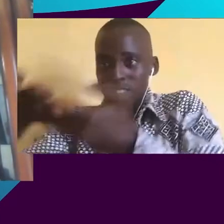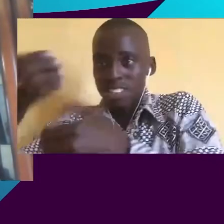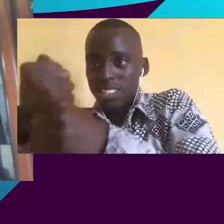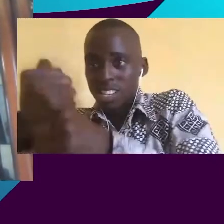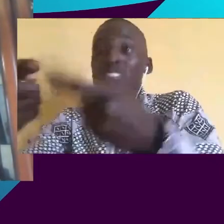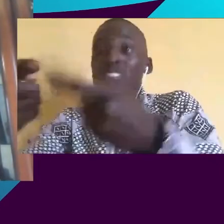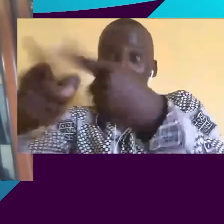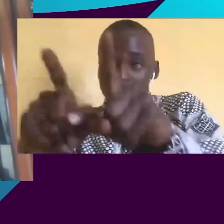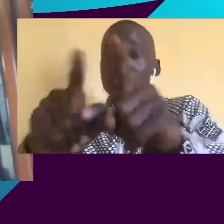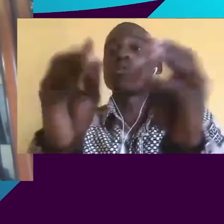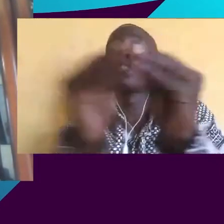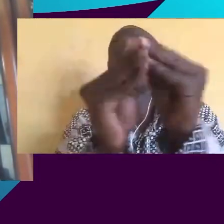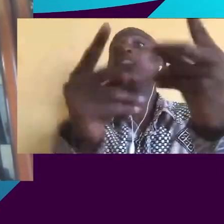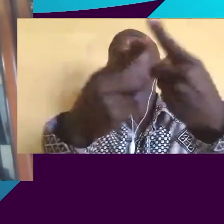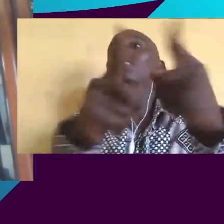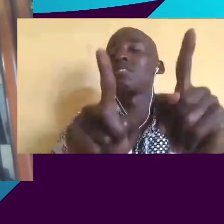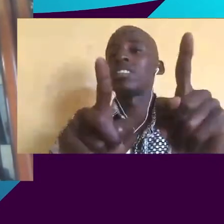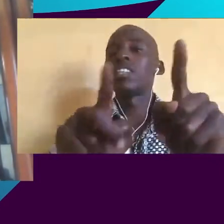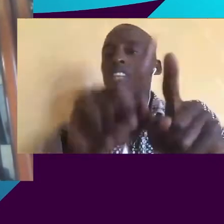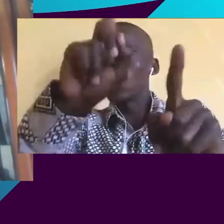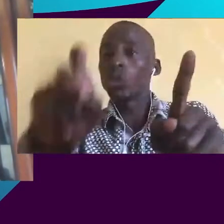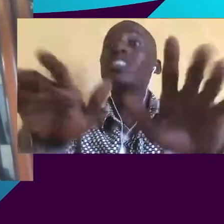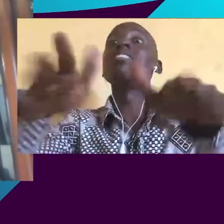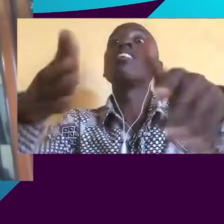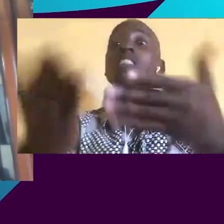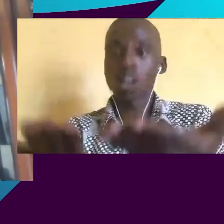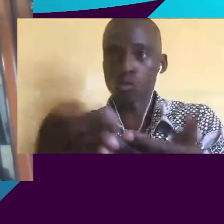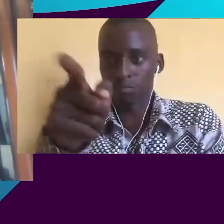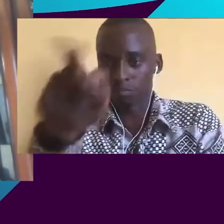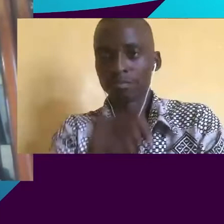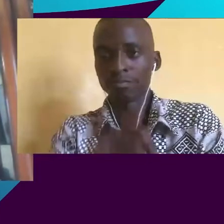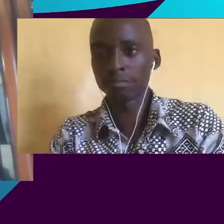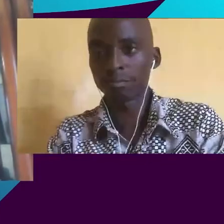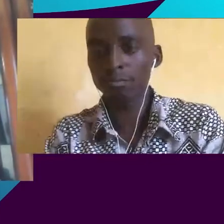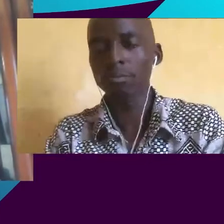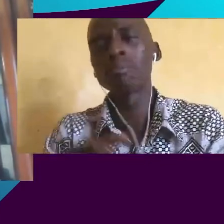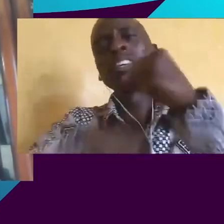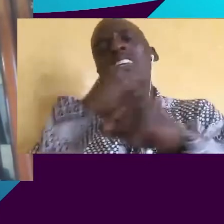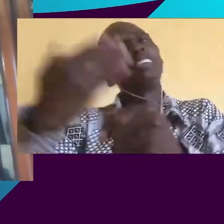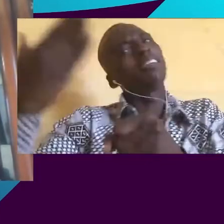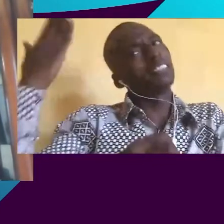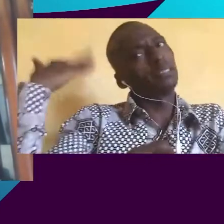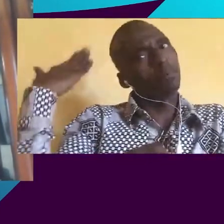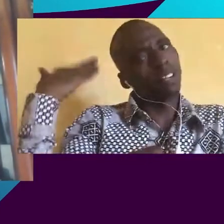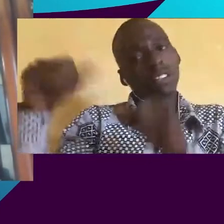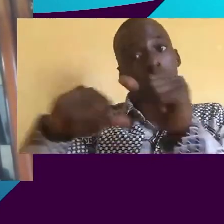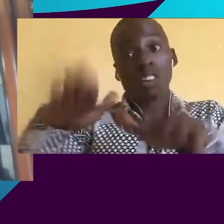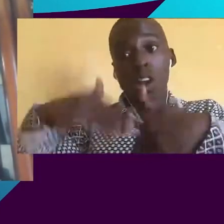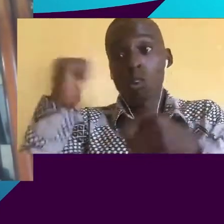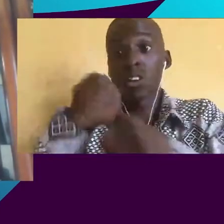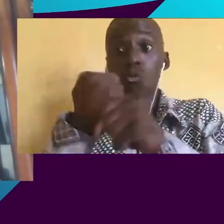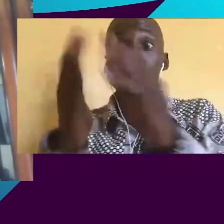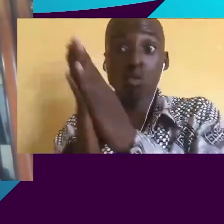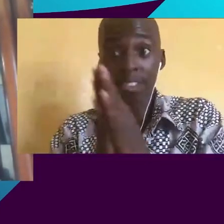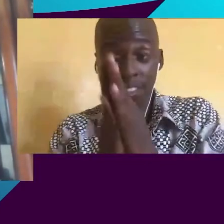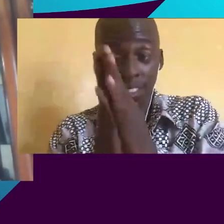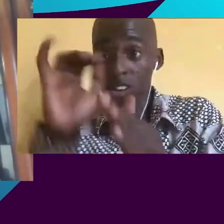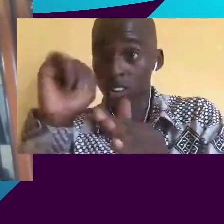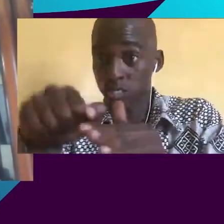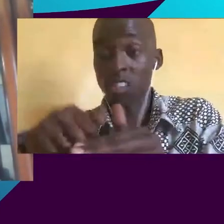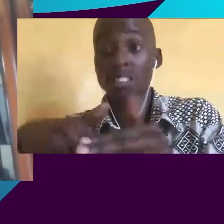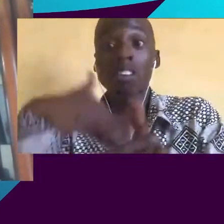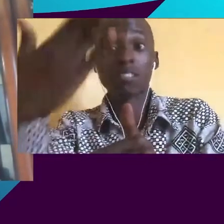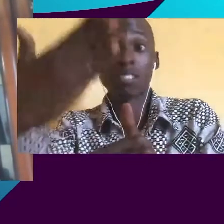very important. Now, going back to a little bit of how can we work together so that afterwards I'll be able to let